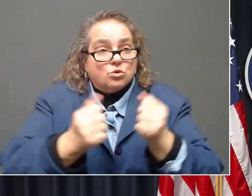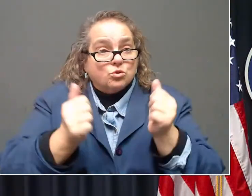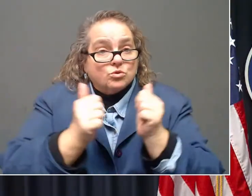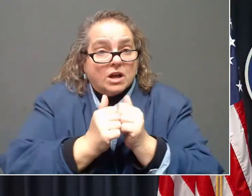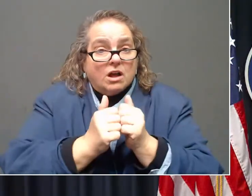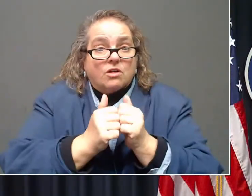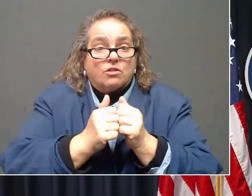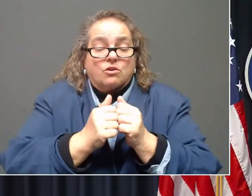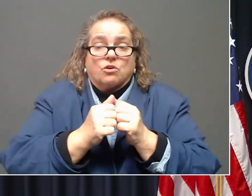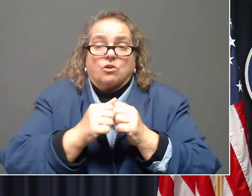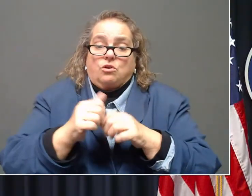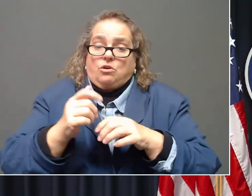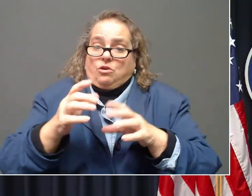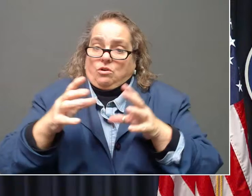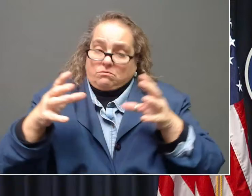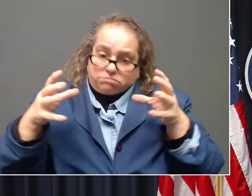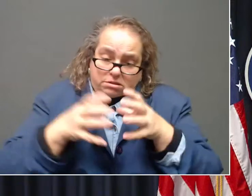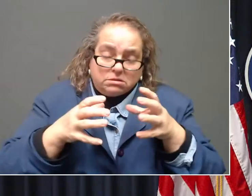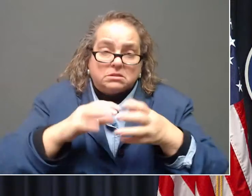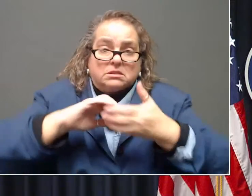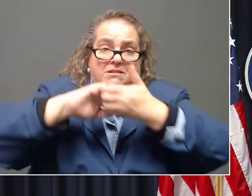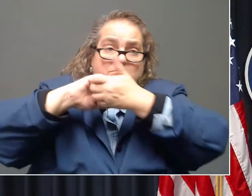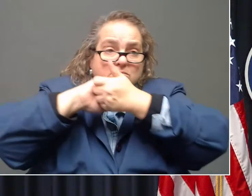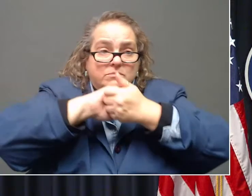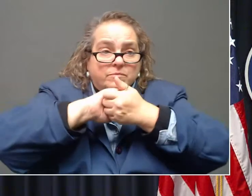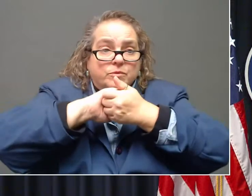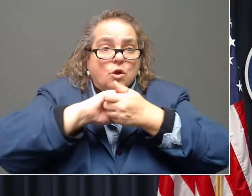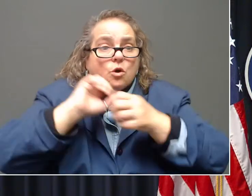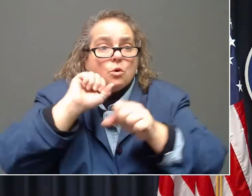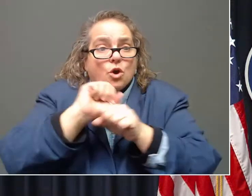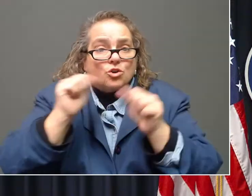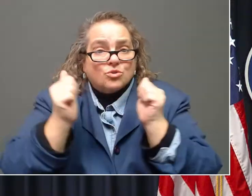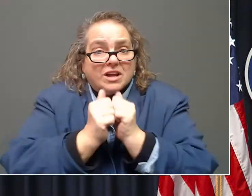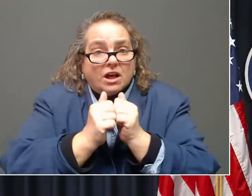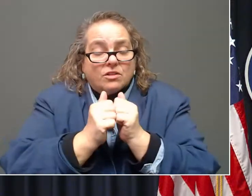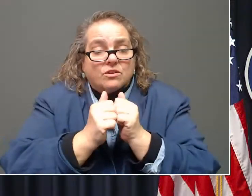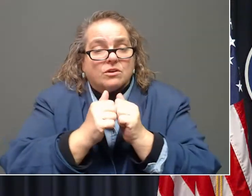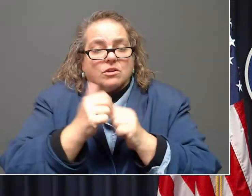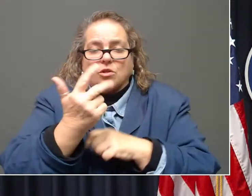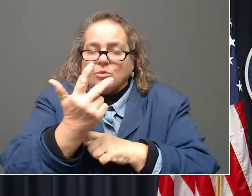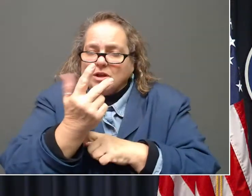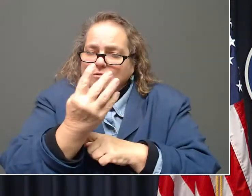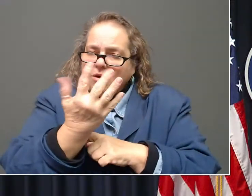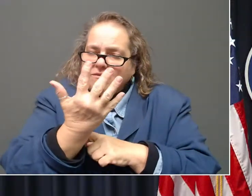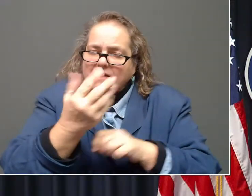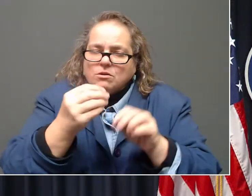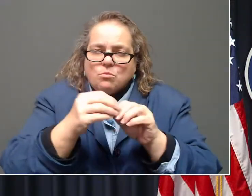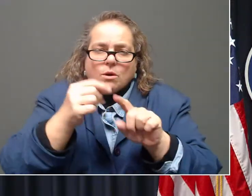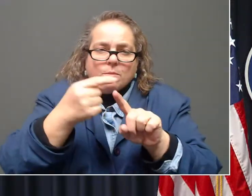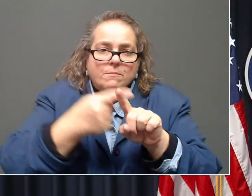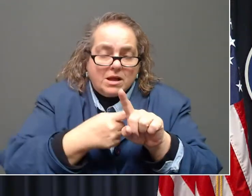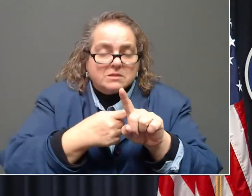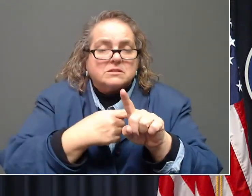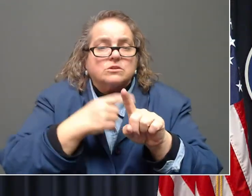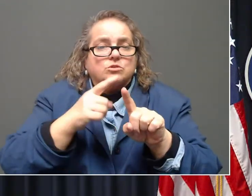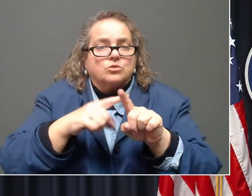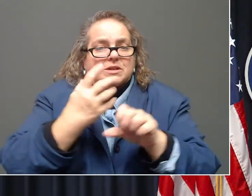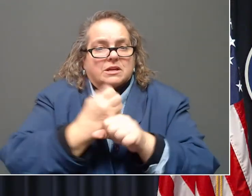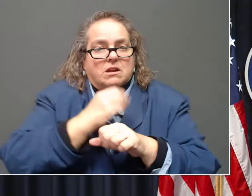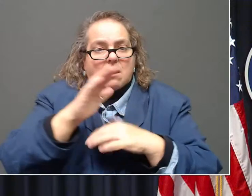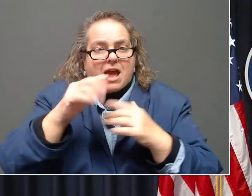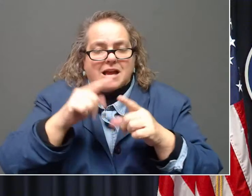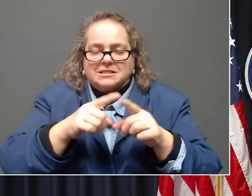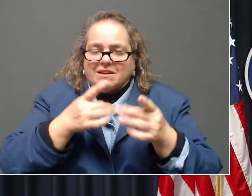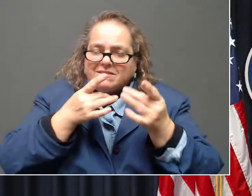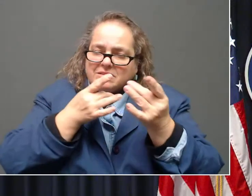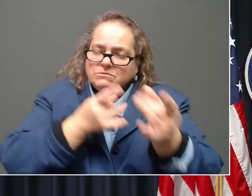cannot possibly happen fast enough, but folks, let's please put this in perspective. What has happened is difficult and as hard